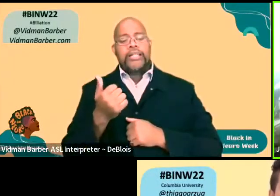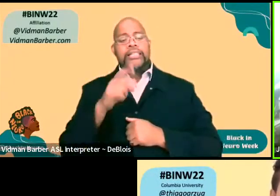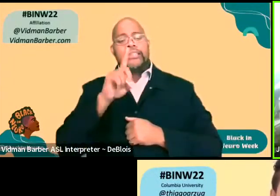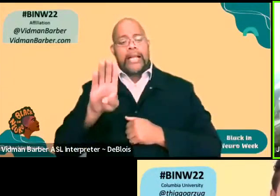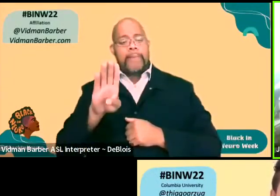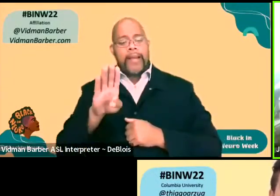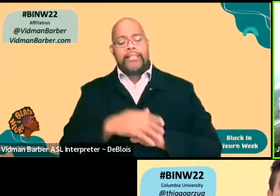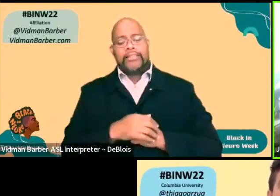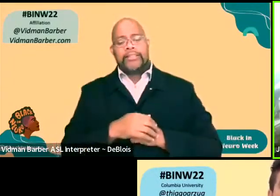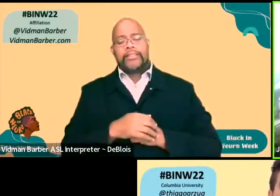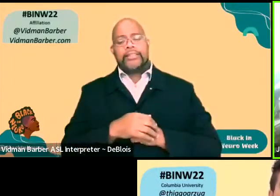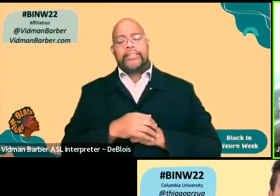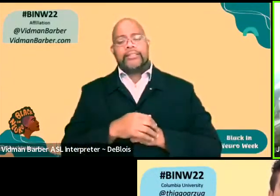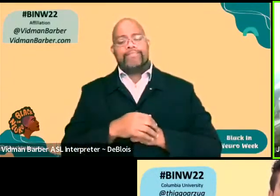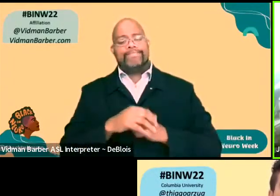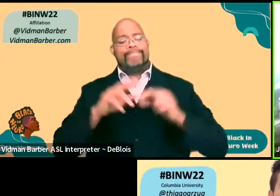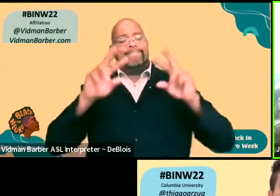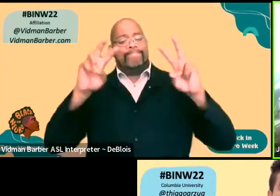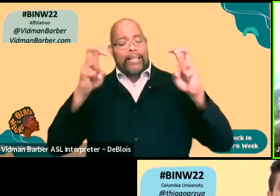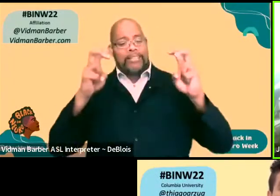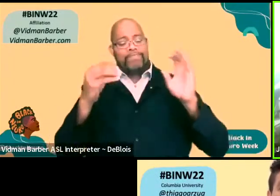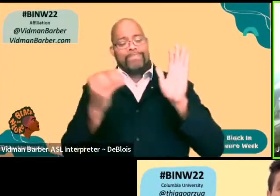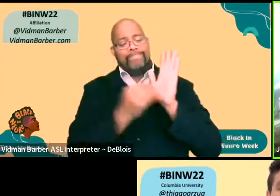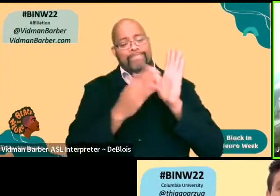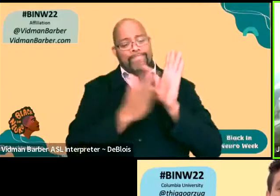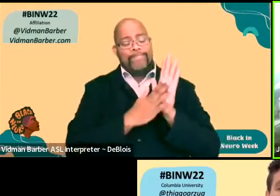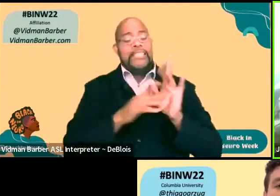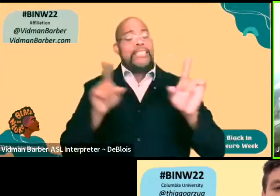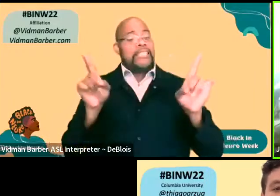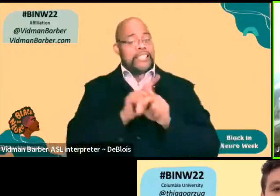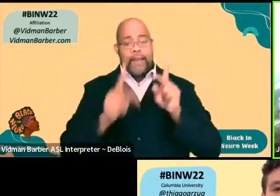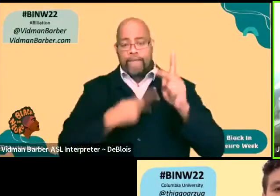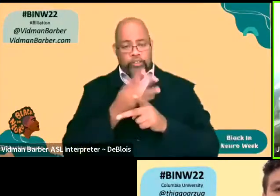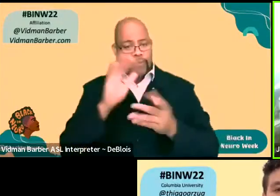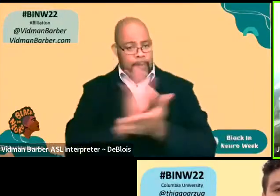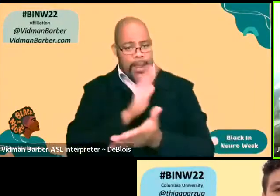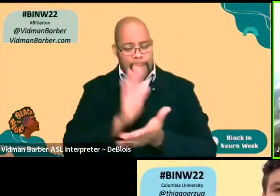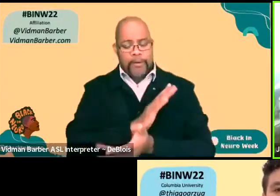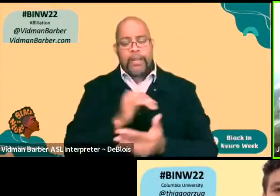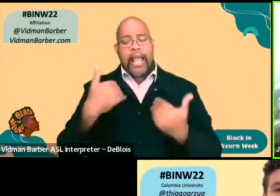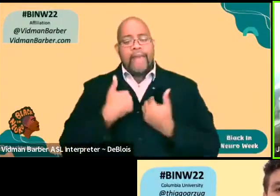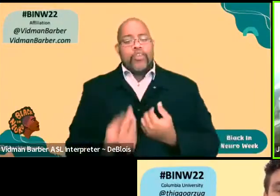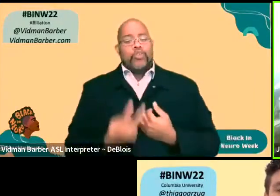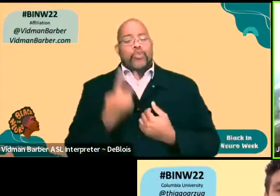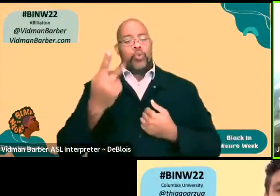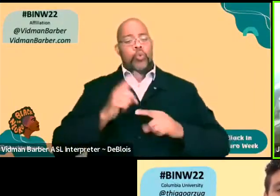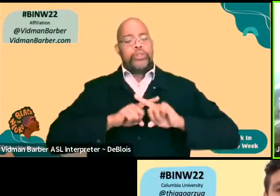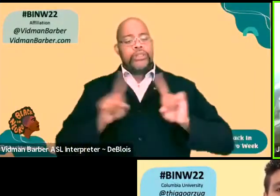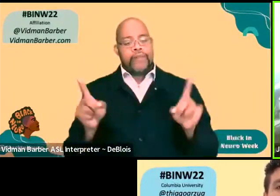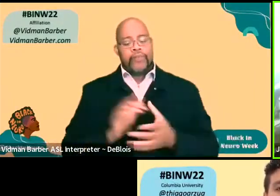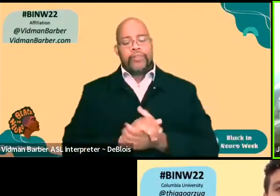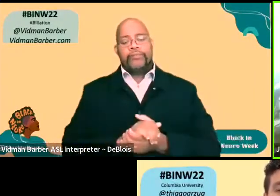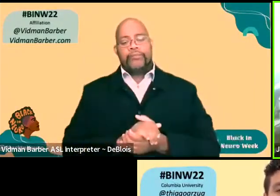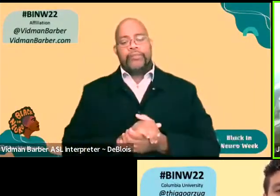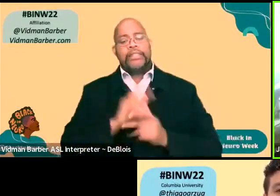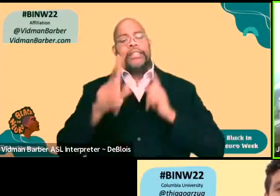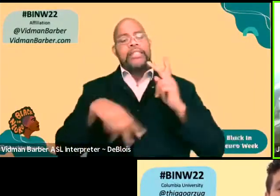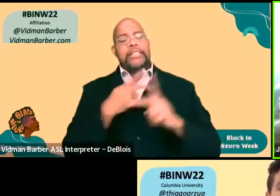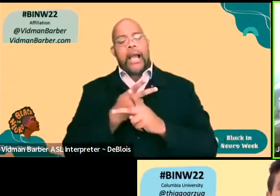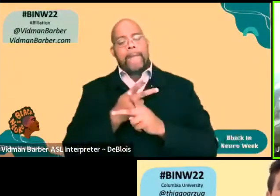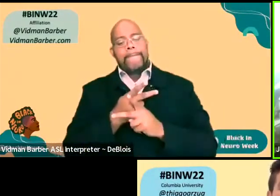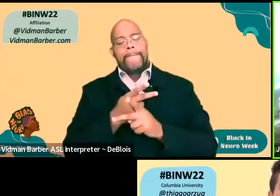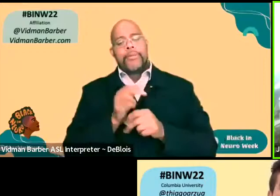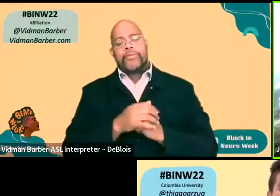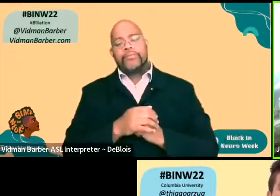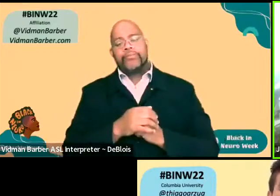data-based citation-heavy version of the same paper, right? So they're having two different types of